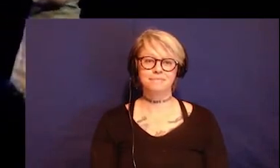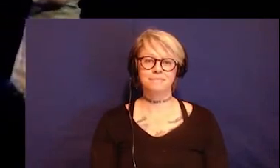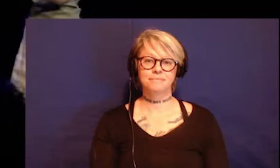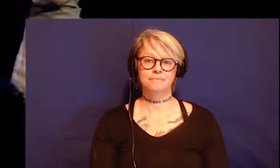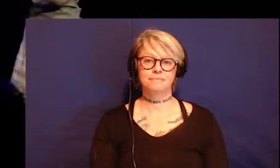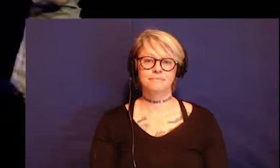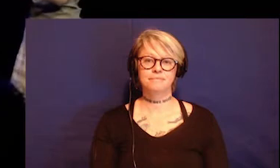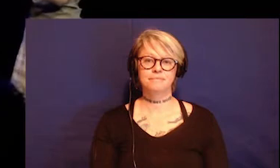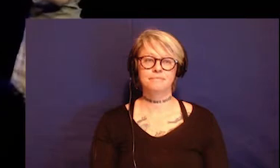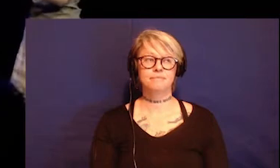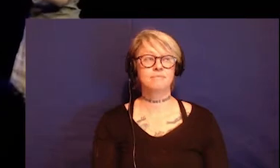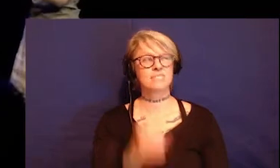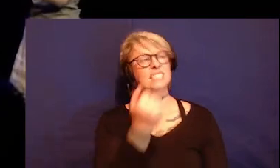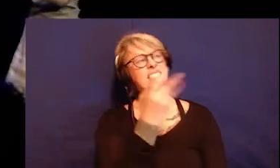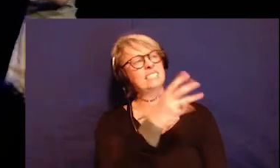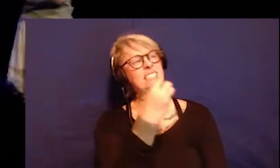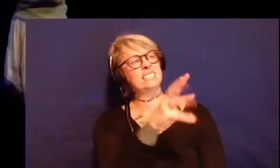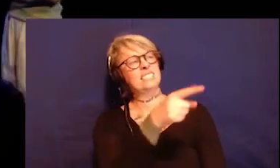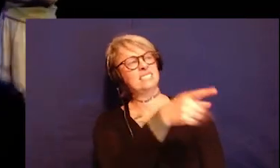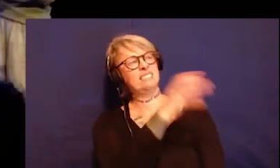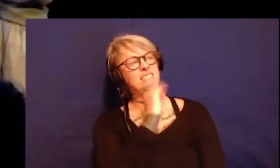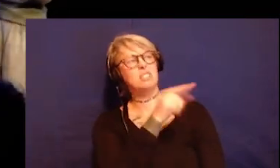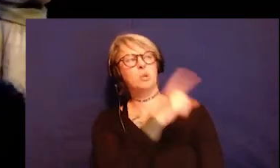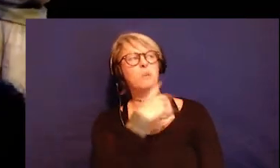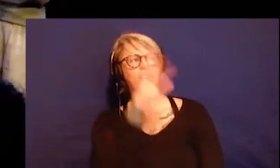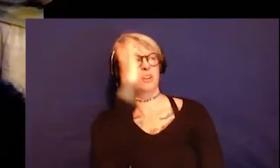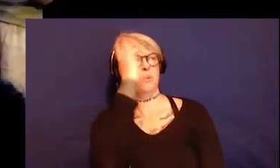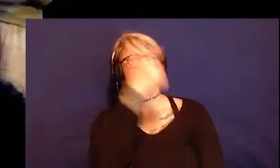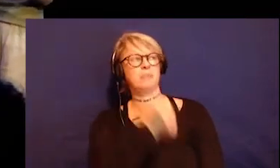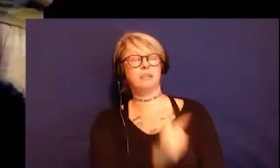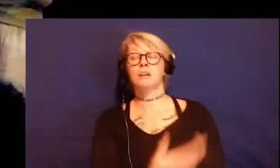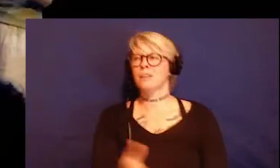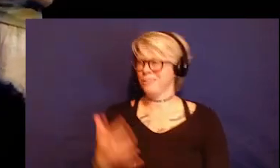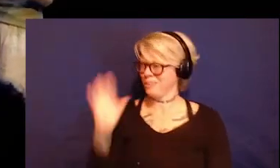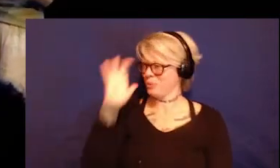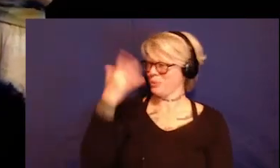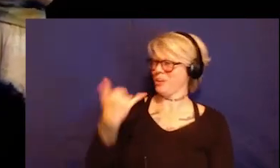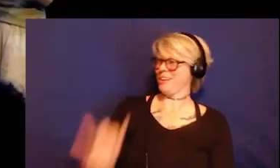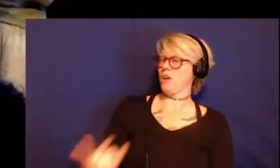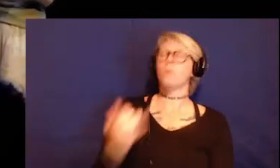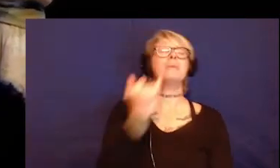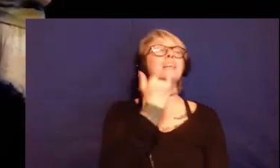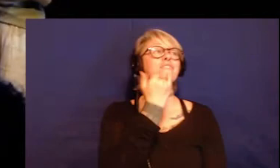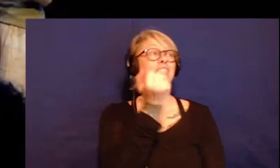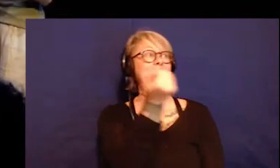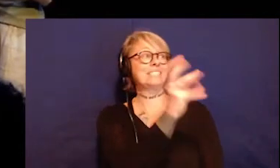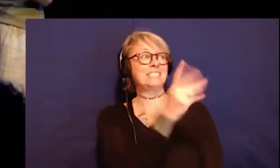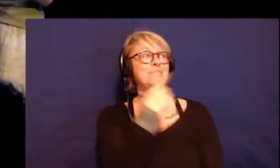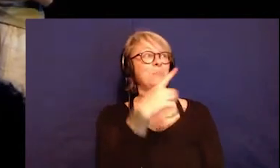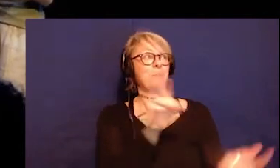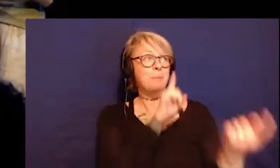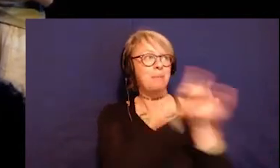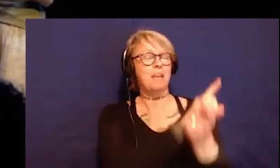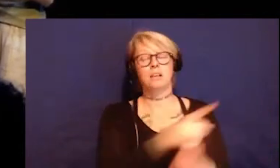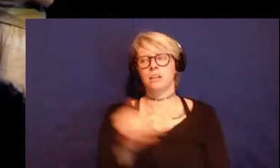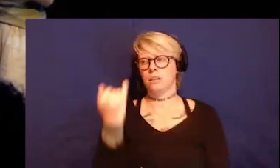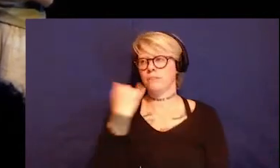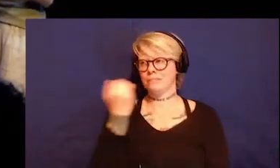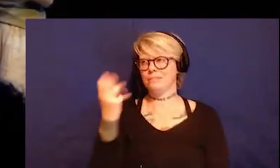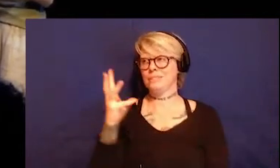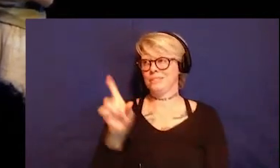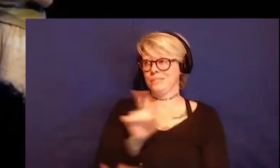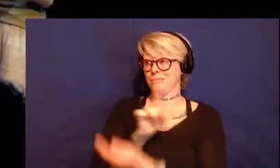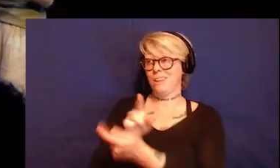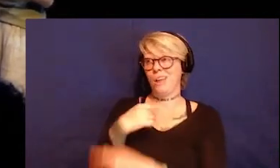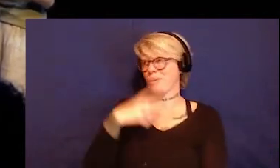At 16, you would have annoyed me. I annoy you now. True, but if we were 16 when we met. If we were 16 when we met, I would ignore you.